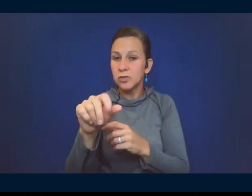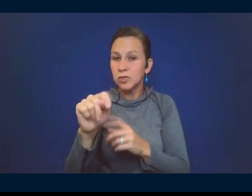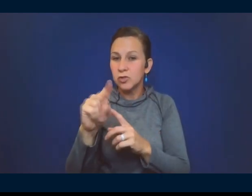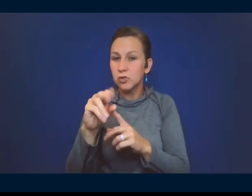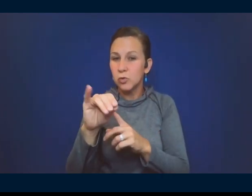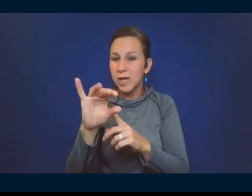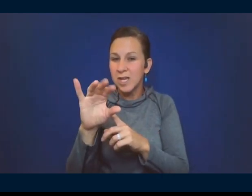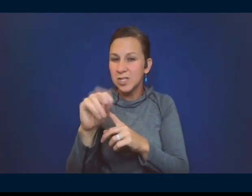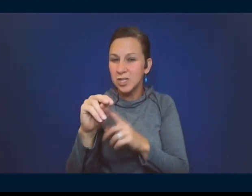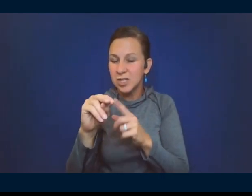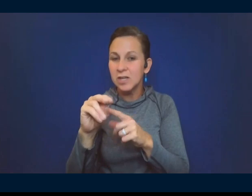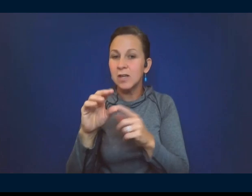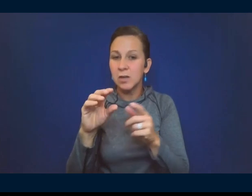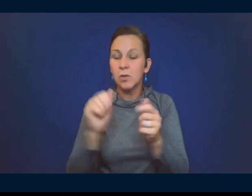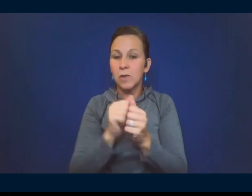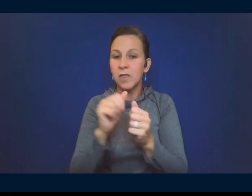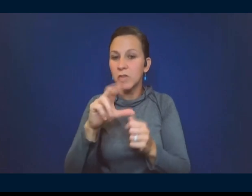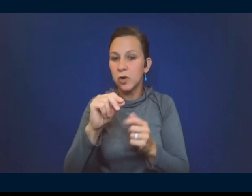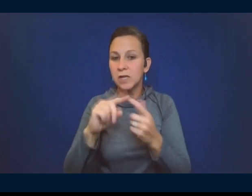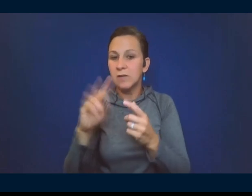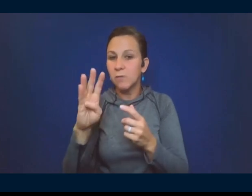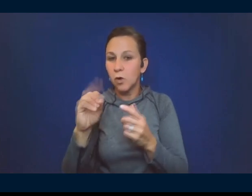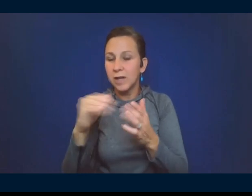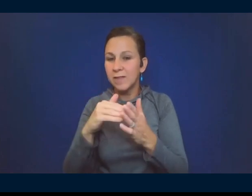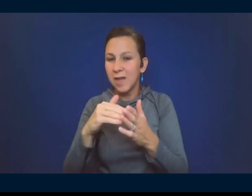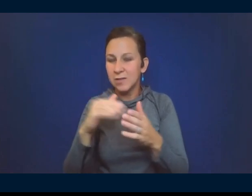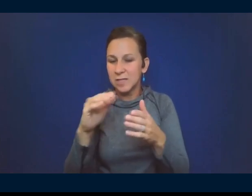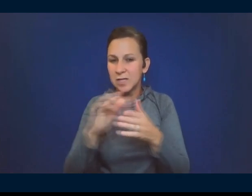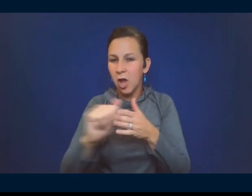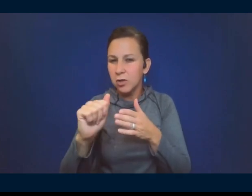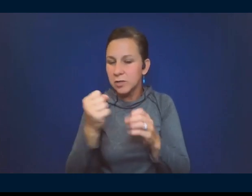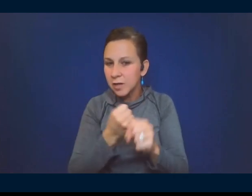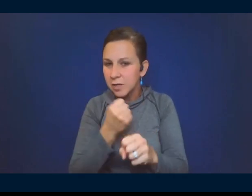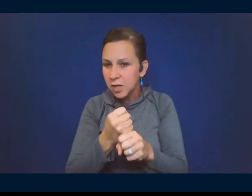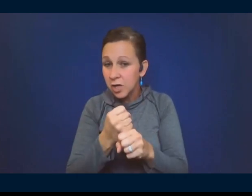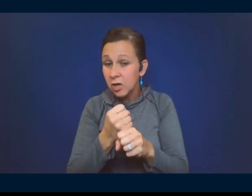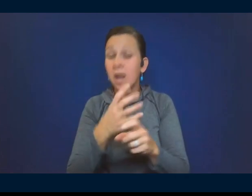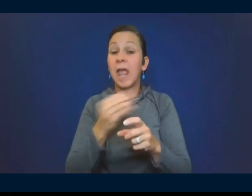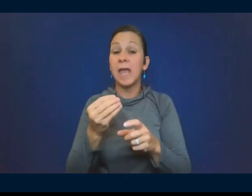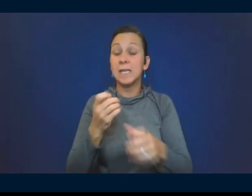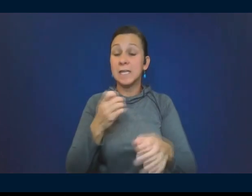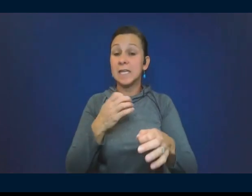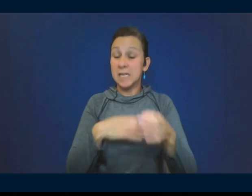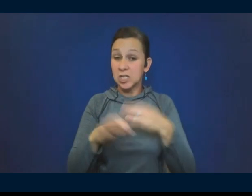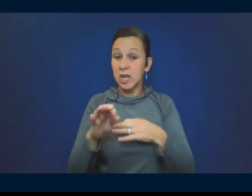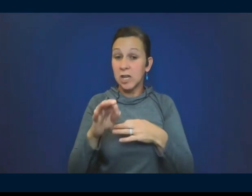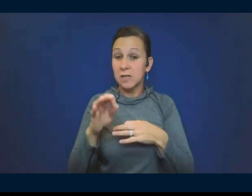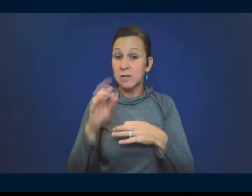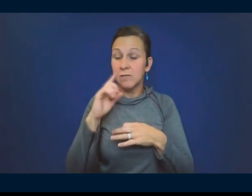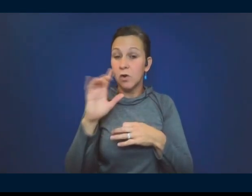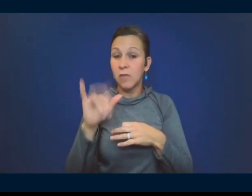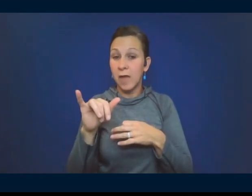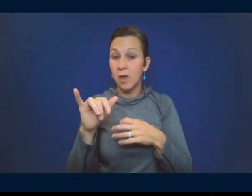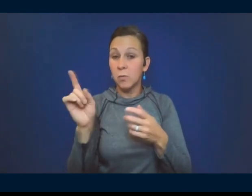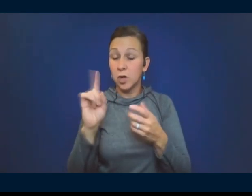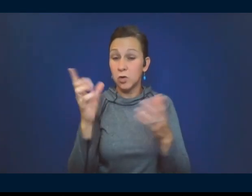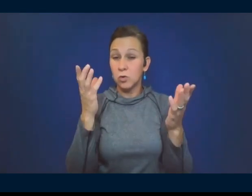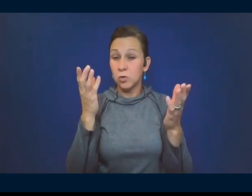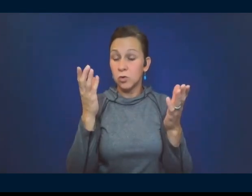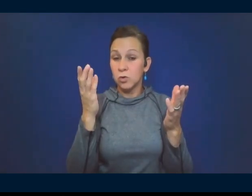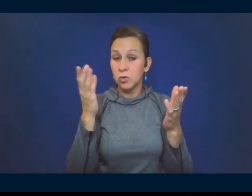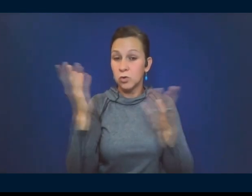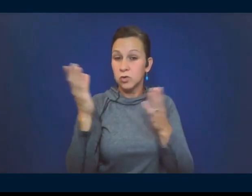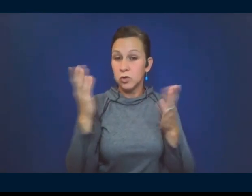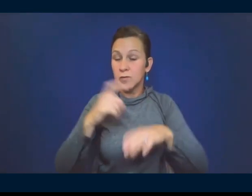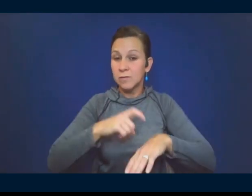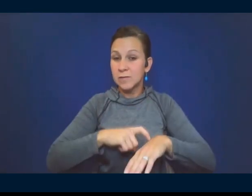to $46,000 a year, depending on degree level. And in exchange, awardees serve time in